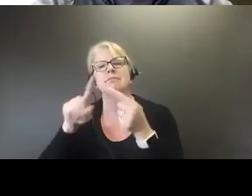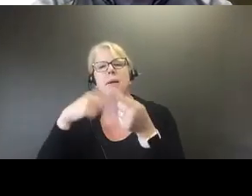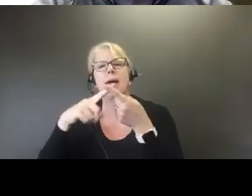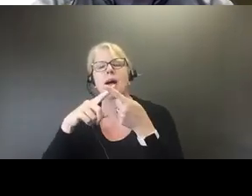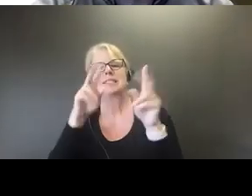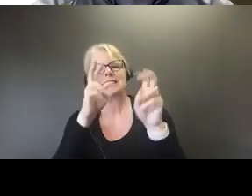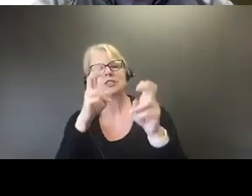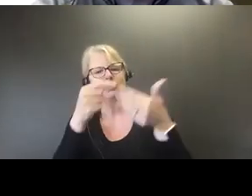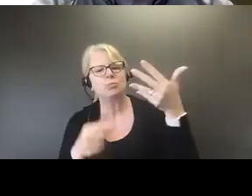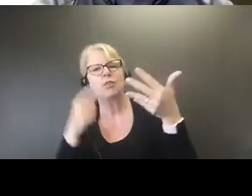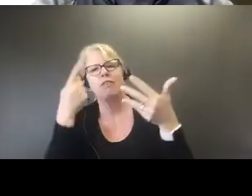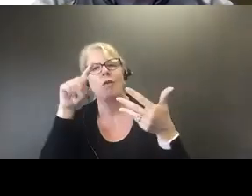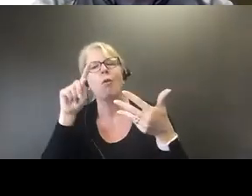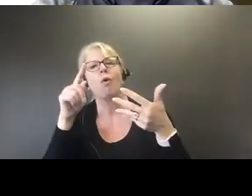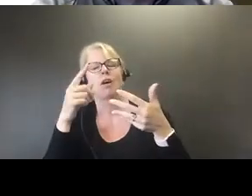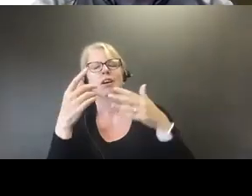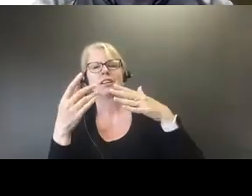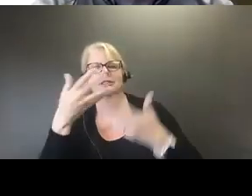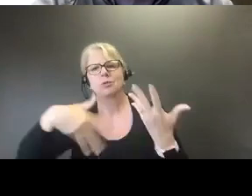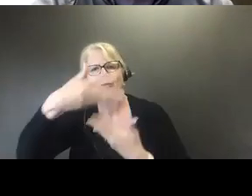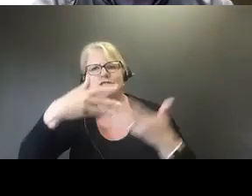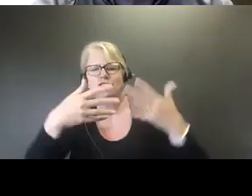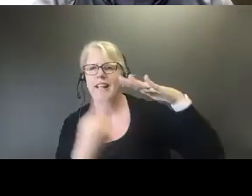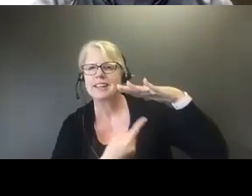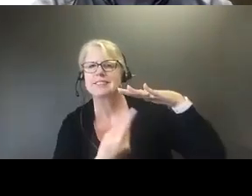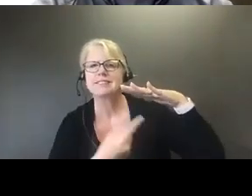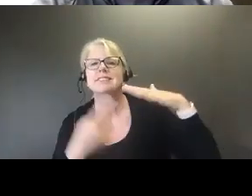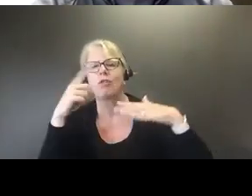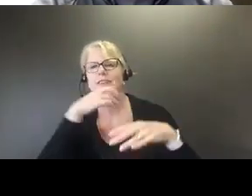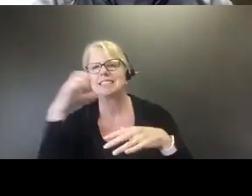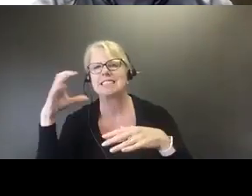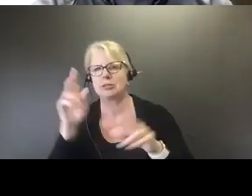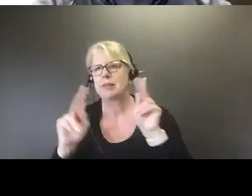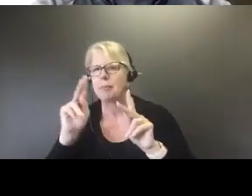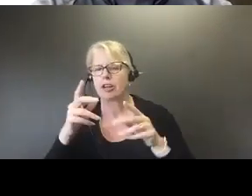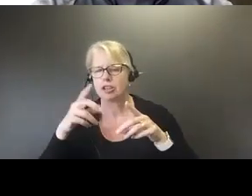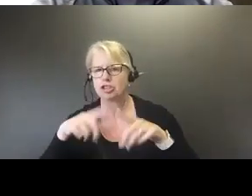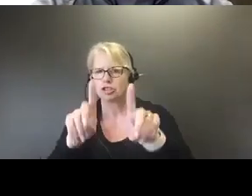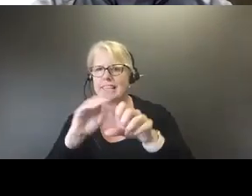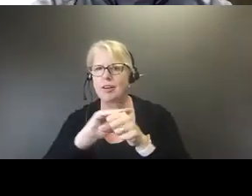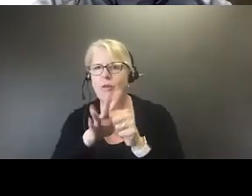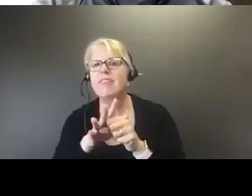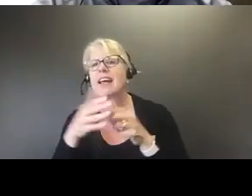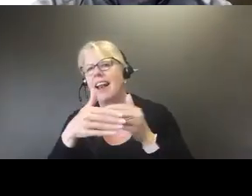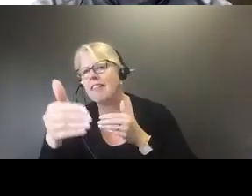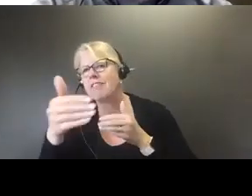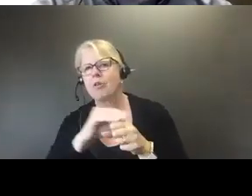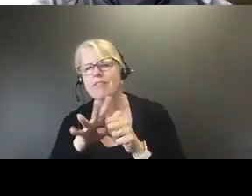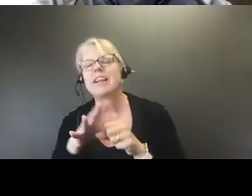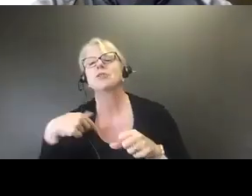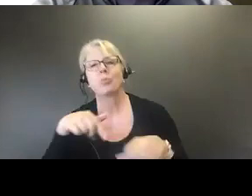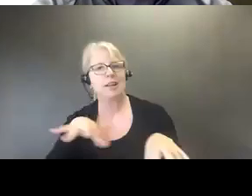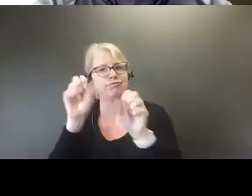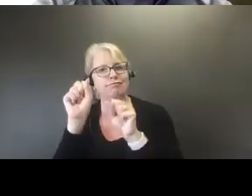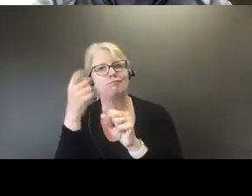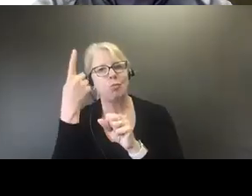isolation amongst community-dwelling older adults during and post COVID-19. We organized a webinar